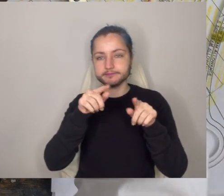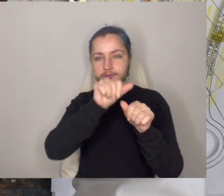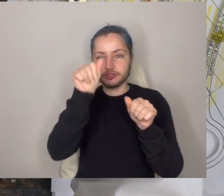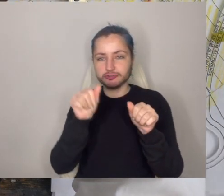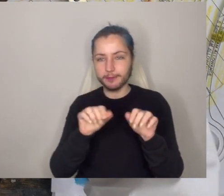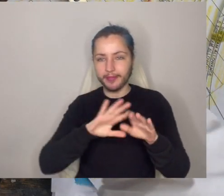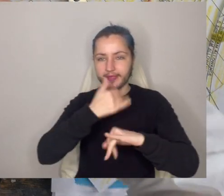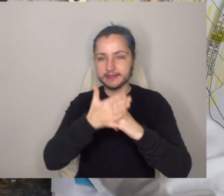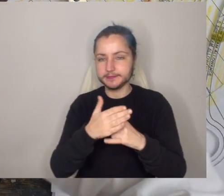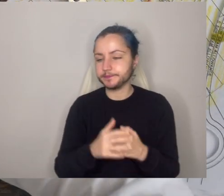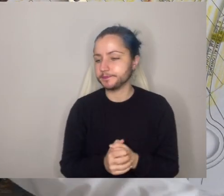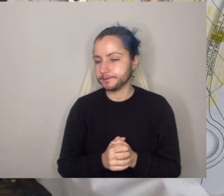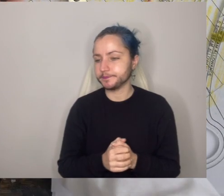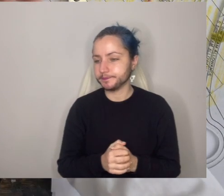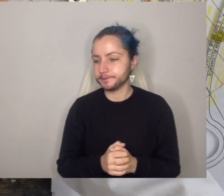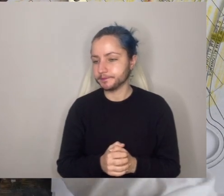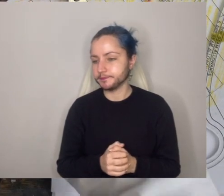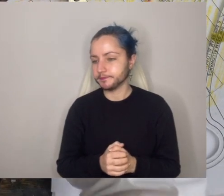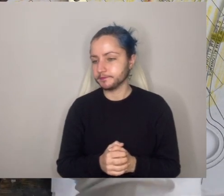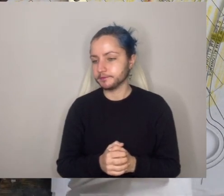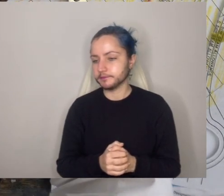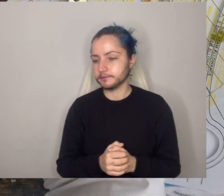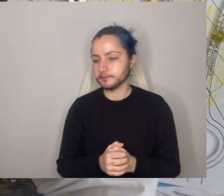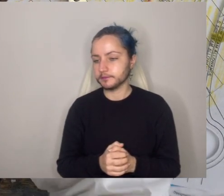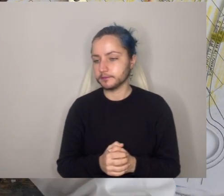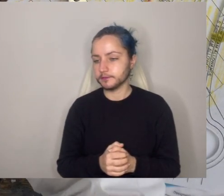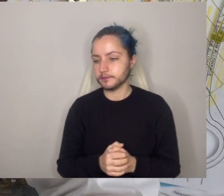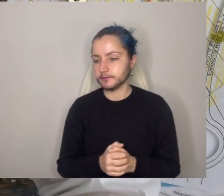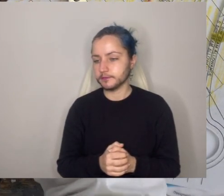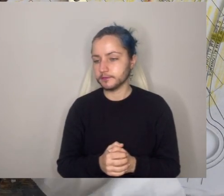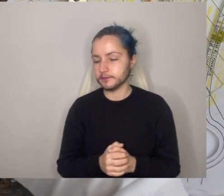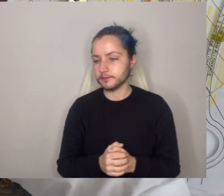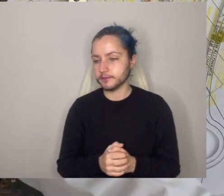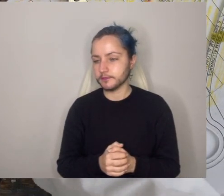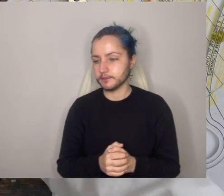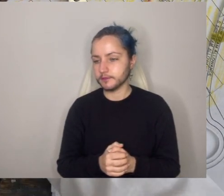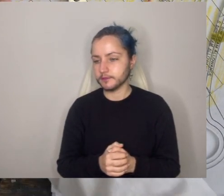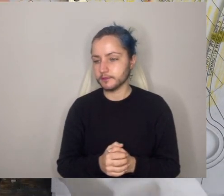So I'm kind of folding it inwards in order to fold it outwards again.